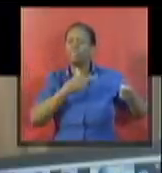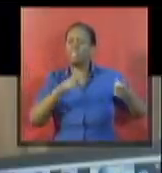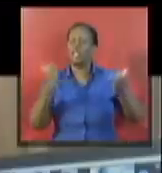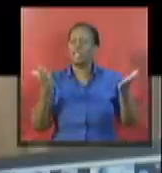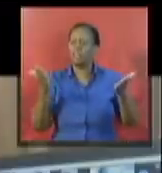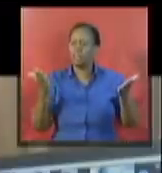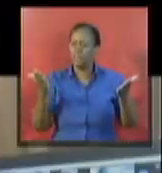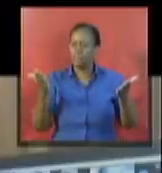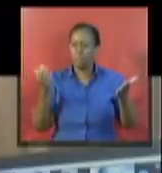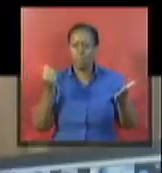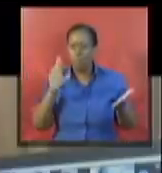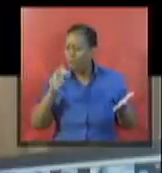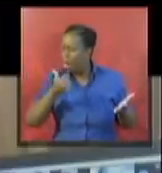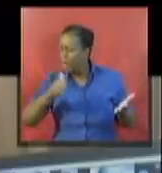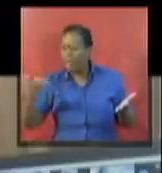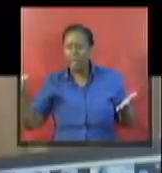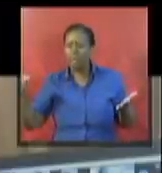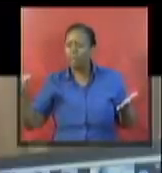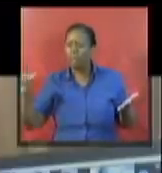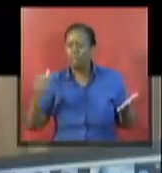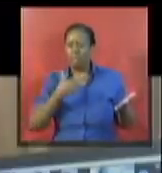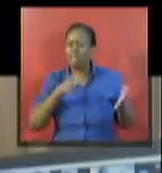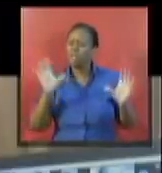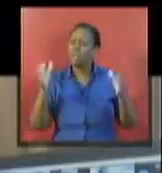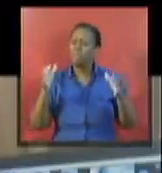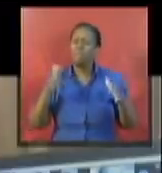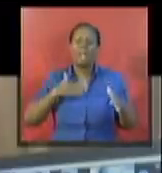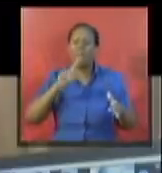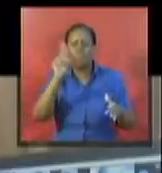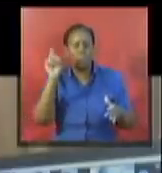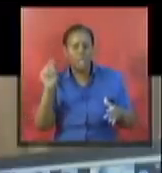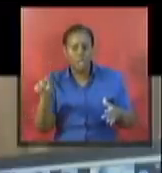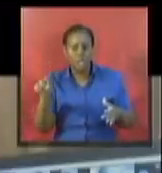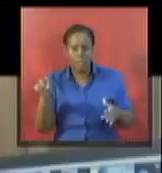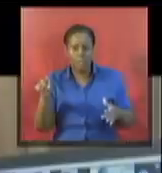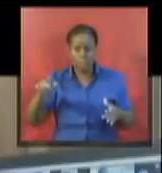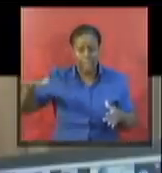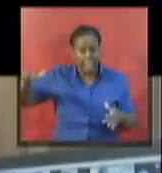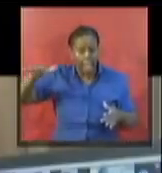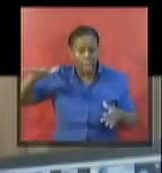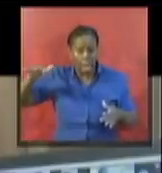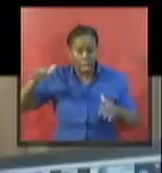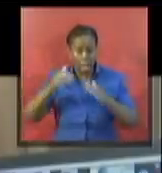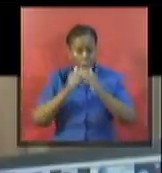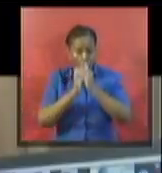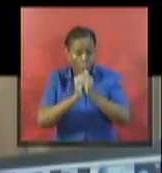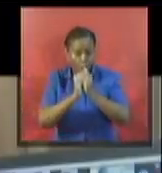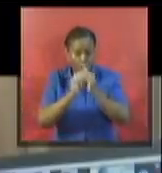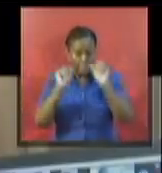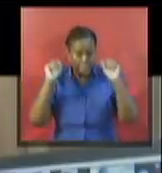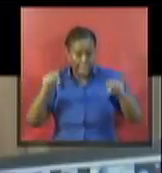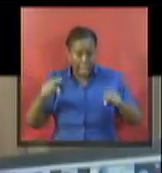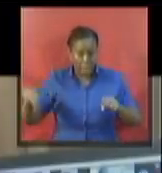so described. The question being asked is, can places of worship engage in in-house online streaming